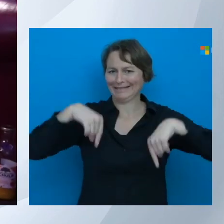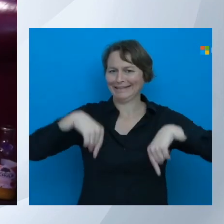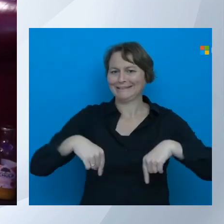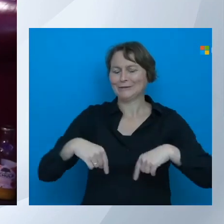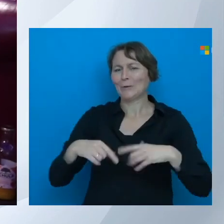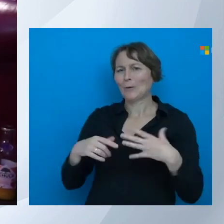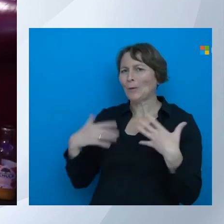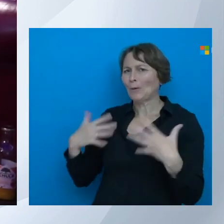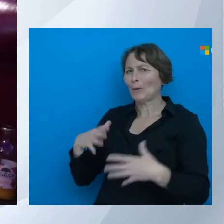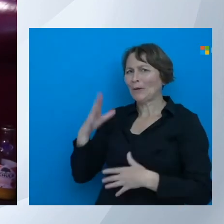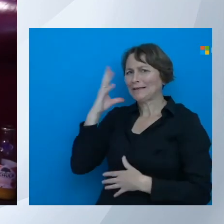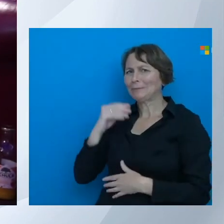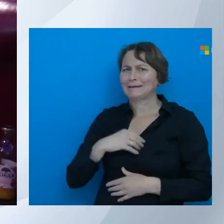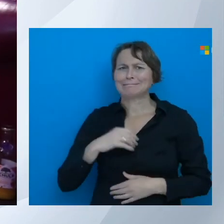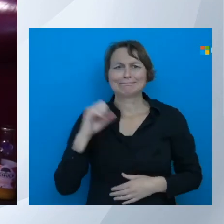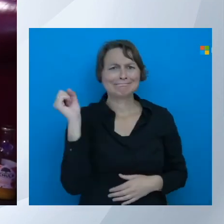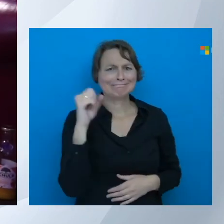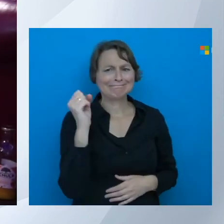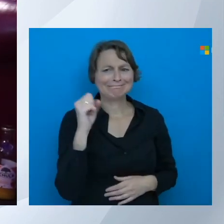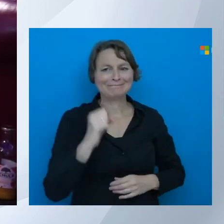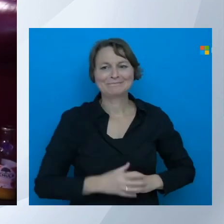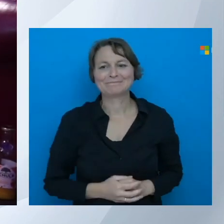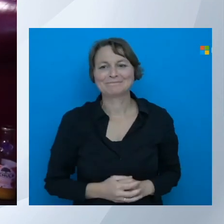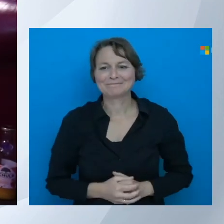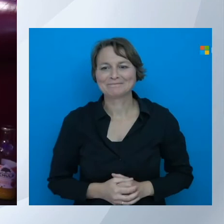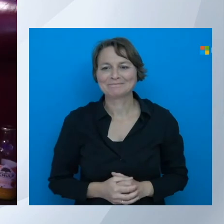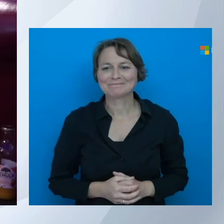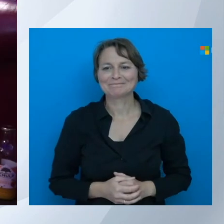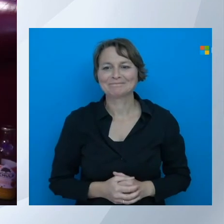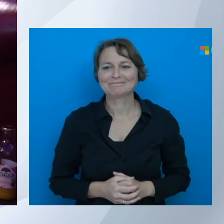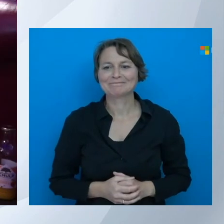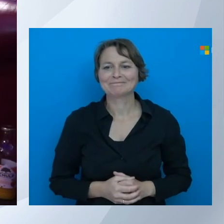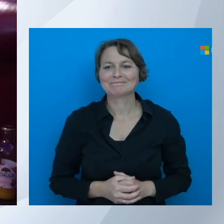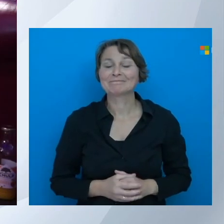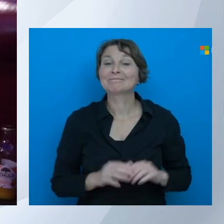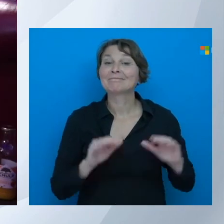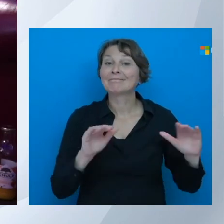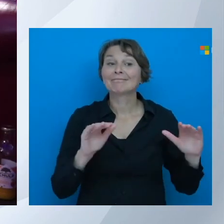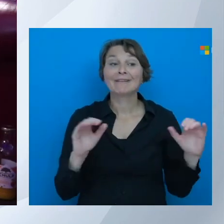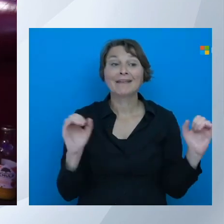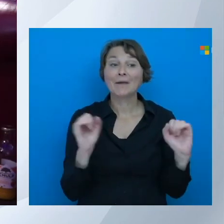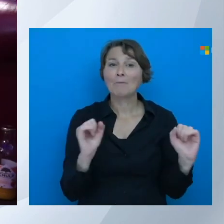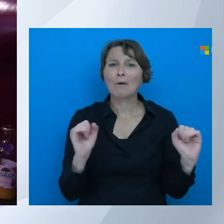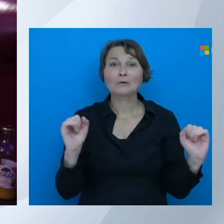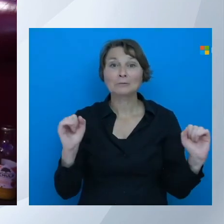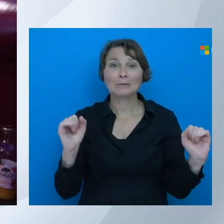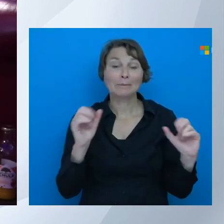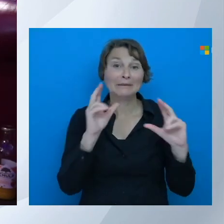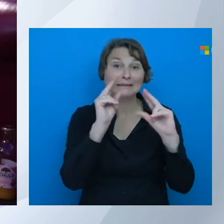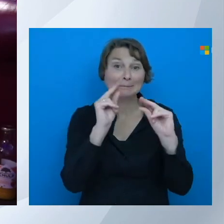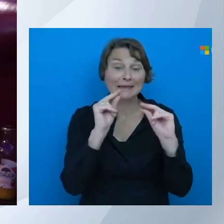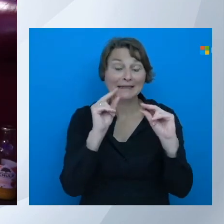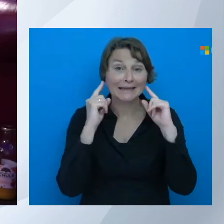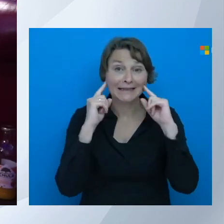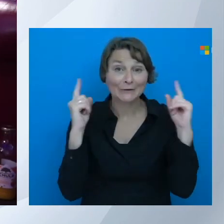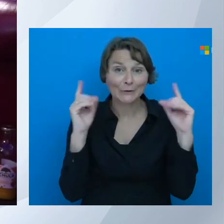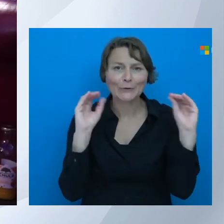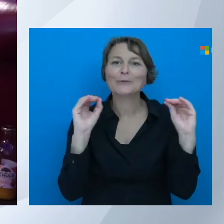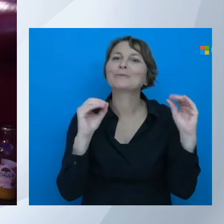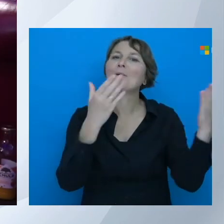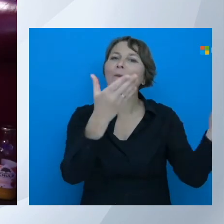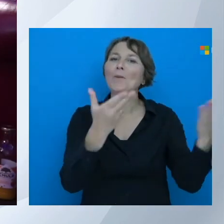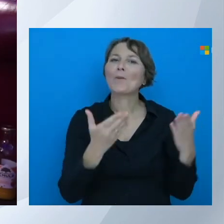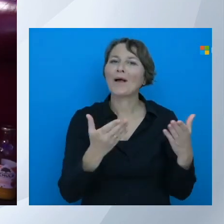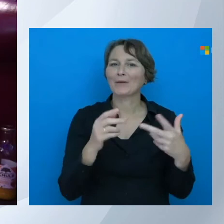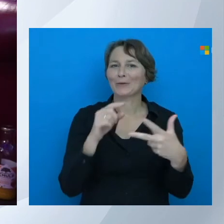too. So, well, because you were not able to hear me probably, say warm welcome to Oliver, Maya, and